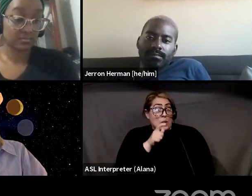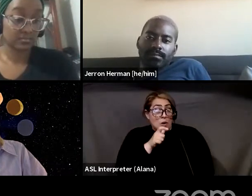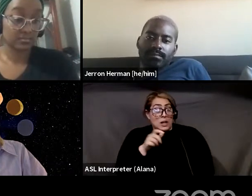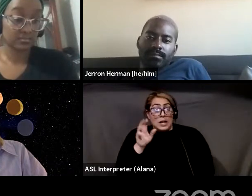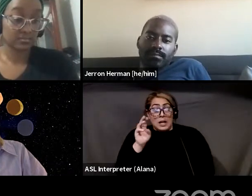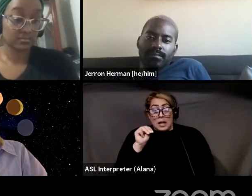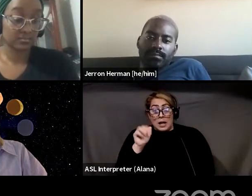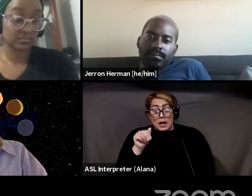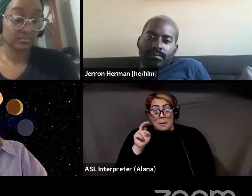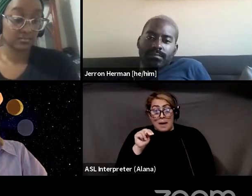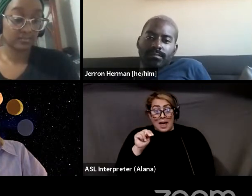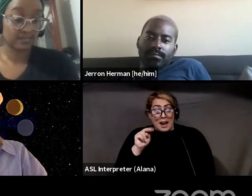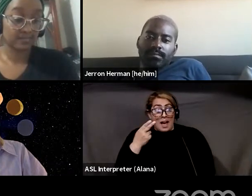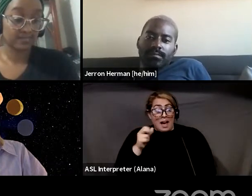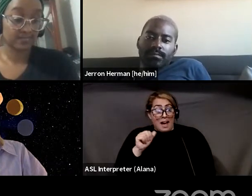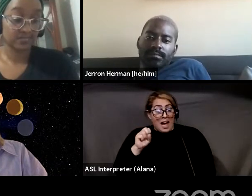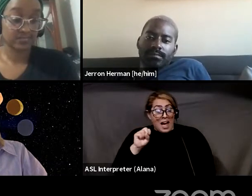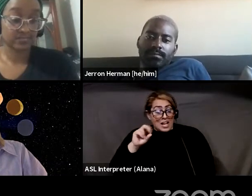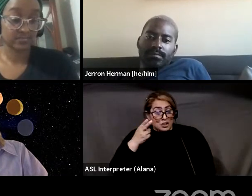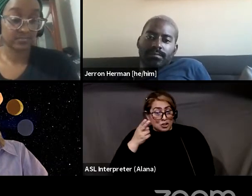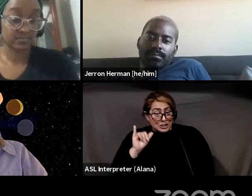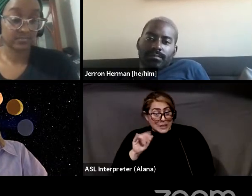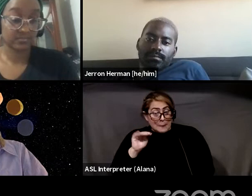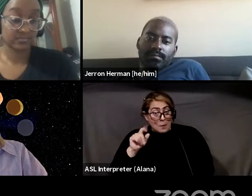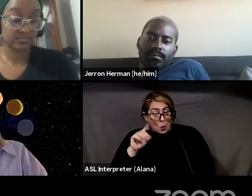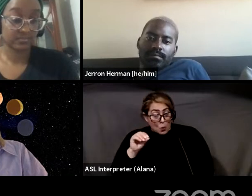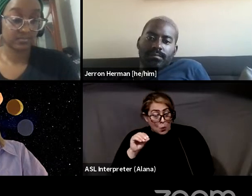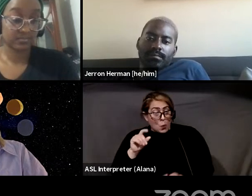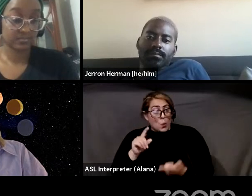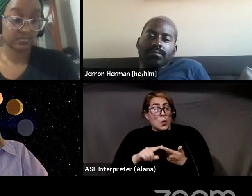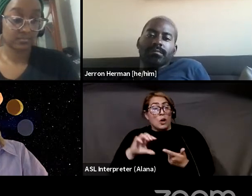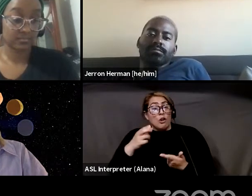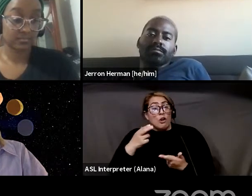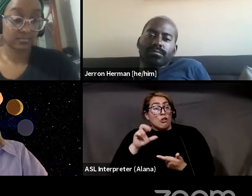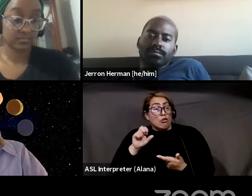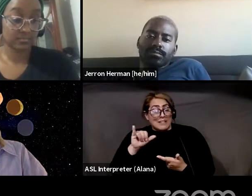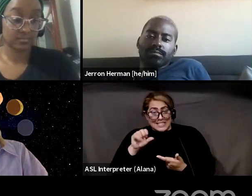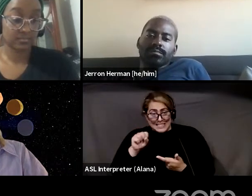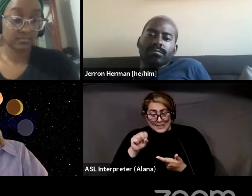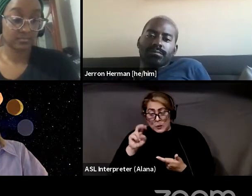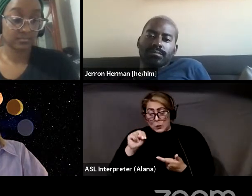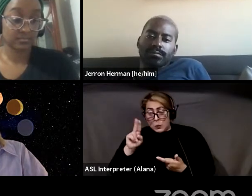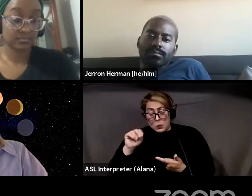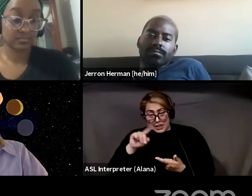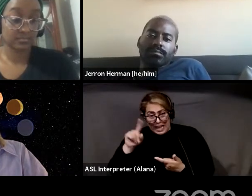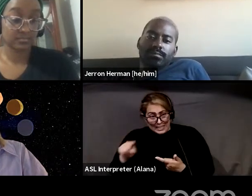Mana Hashimoto, Kazuo Ono, Christopher Nunez, and Alicia Alonso.